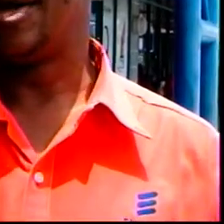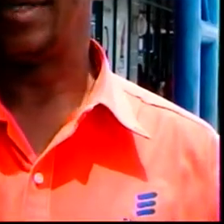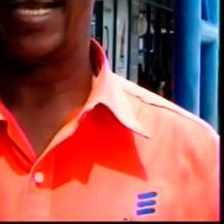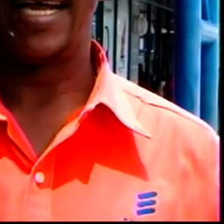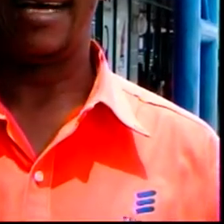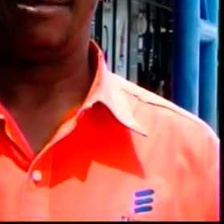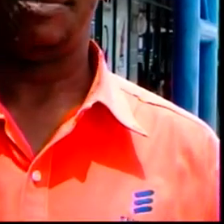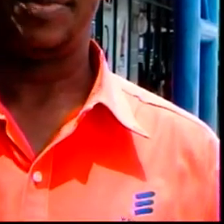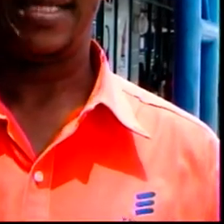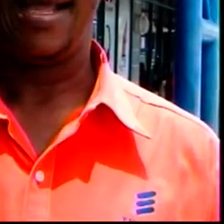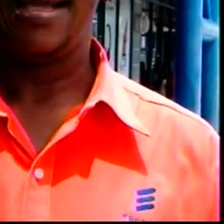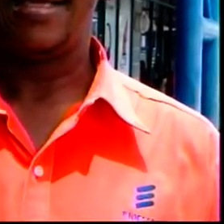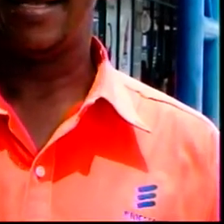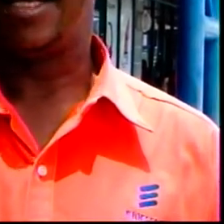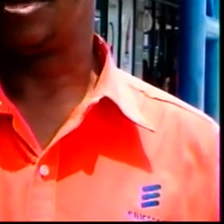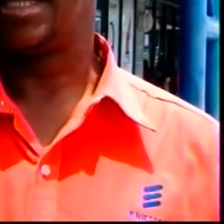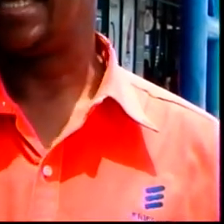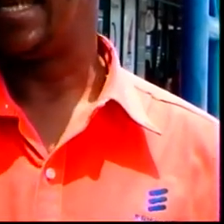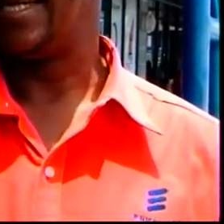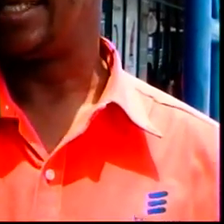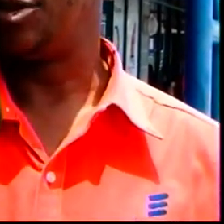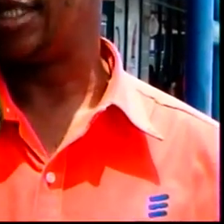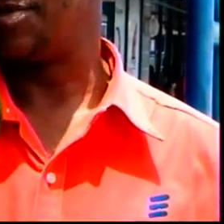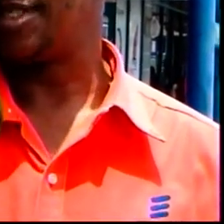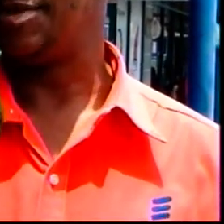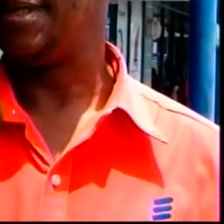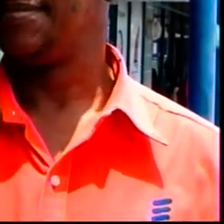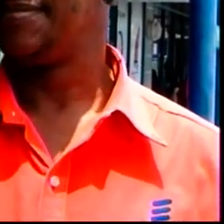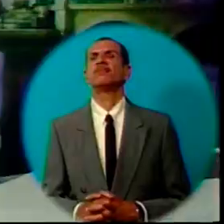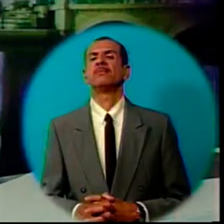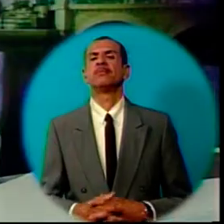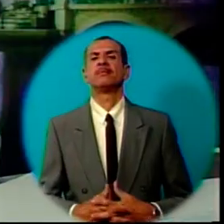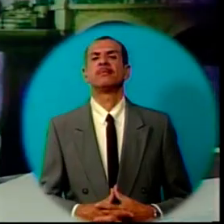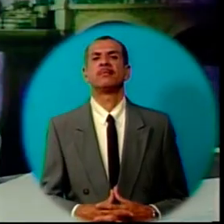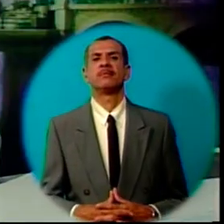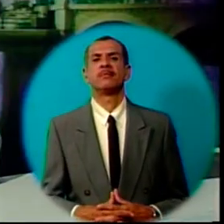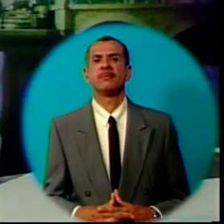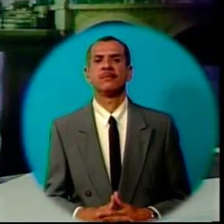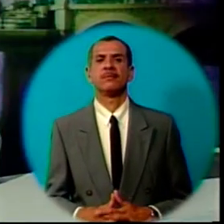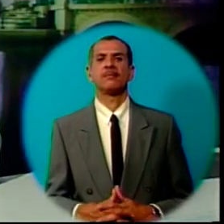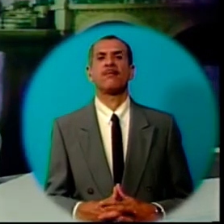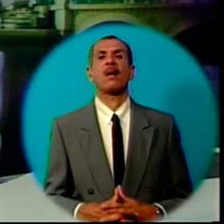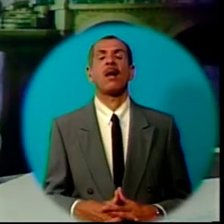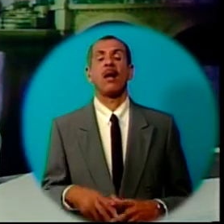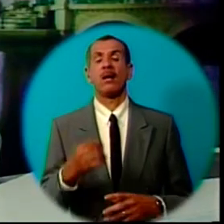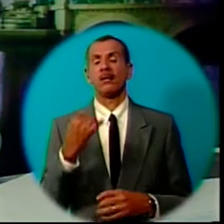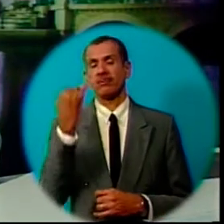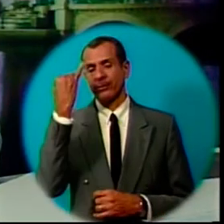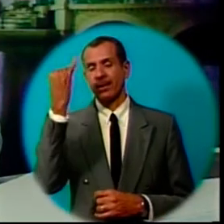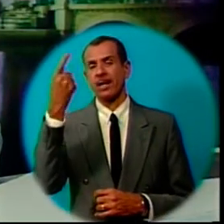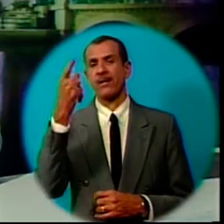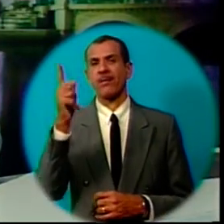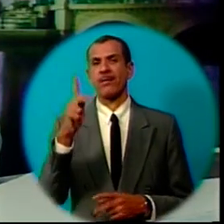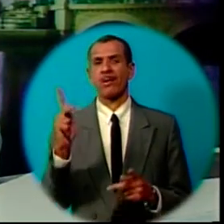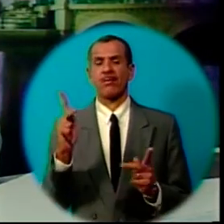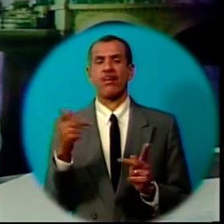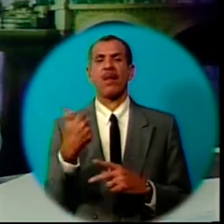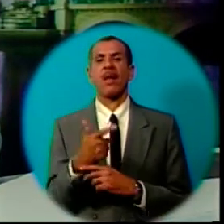on now and get the youngsters in as soon as possible. The views of the public. Well, that's it for